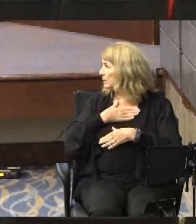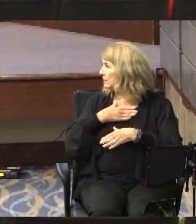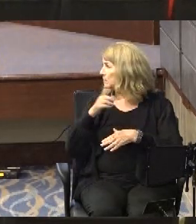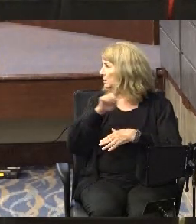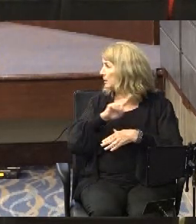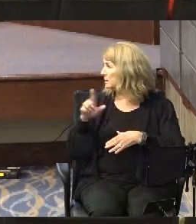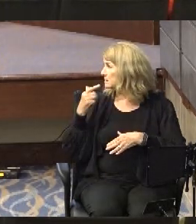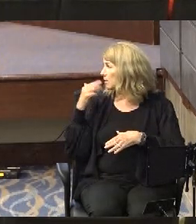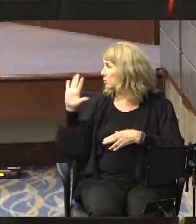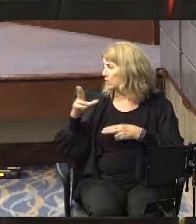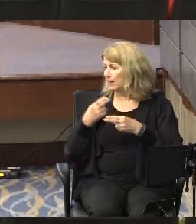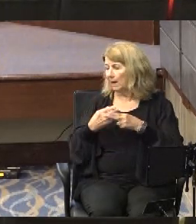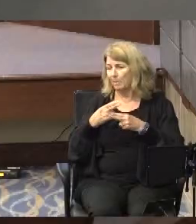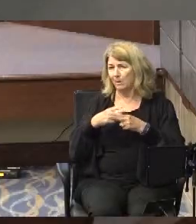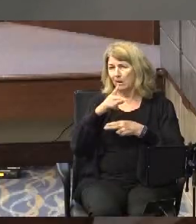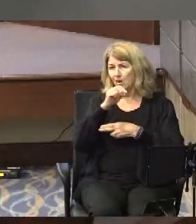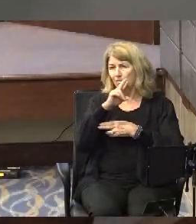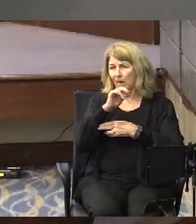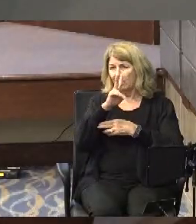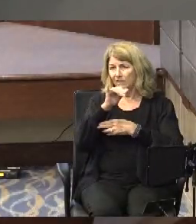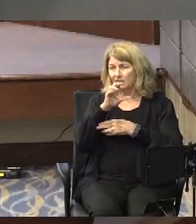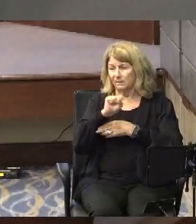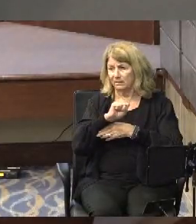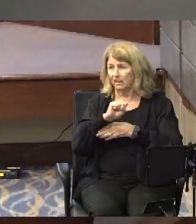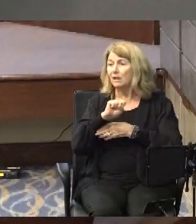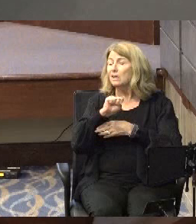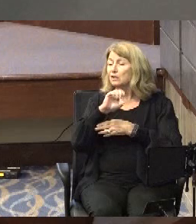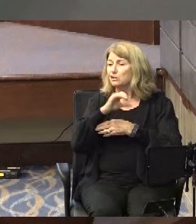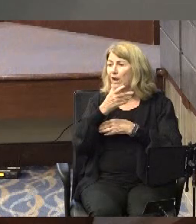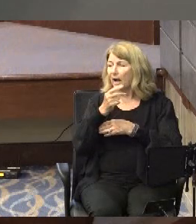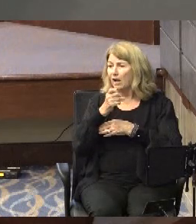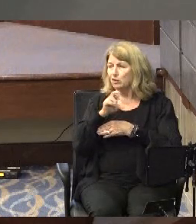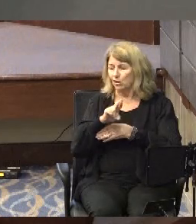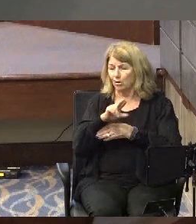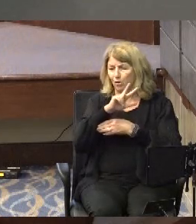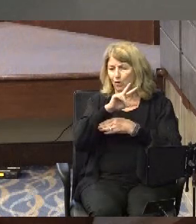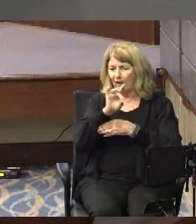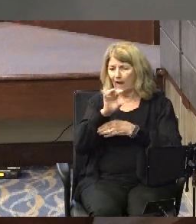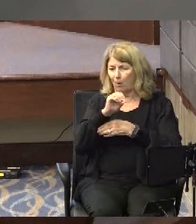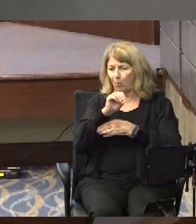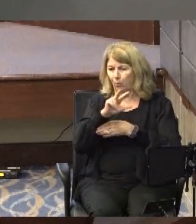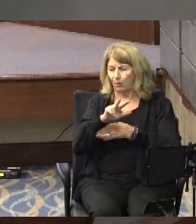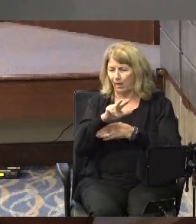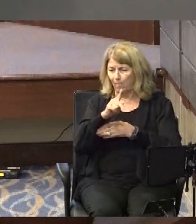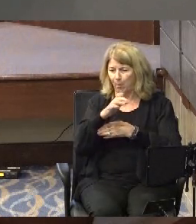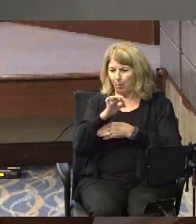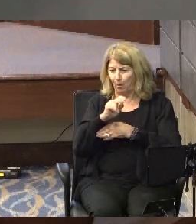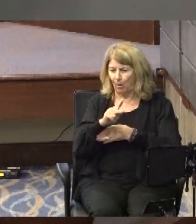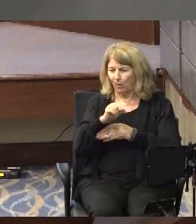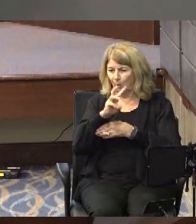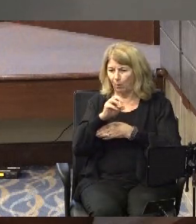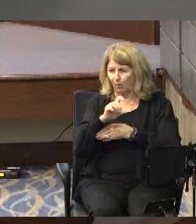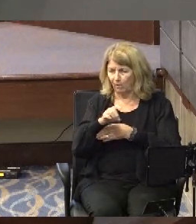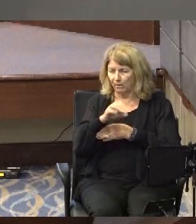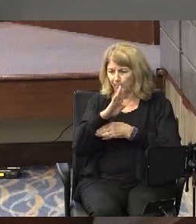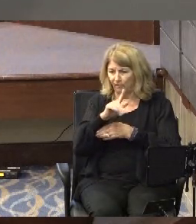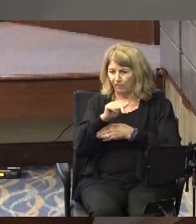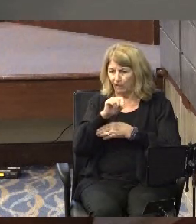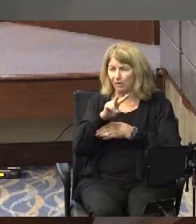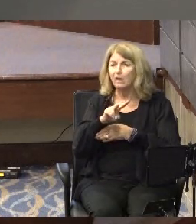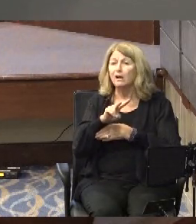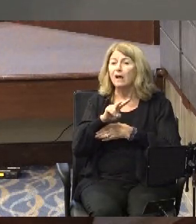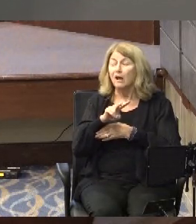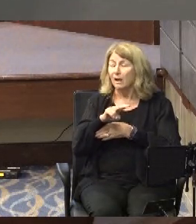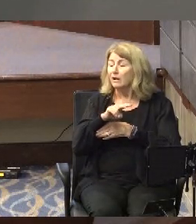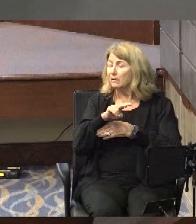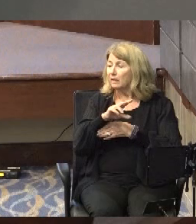address. Travis Shainter with Half Associates. I'm at 3803 Parkwood Boulevard in Frisco, Texas. I'm the